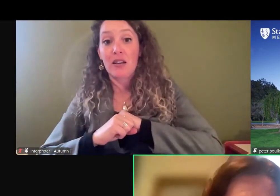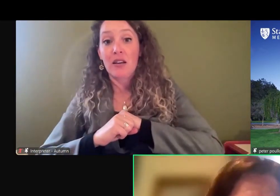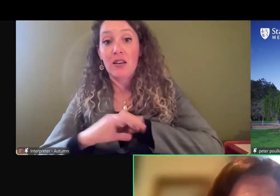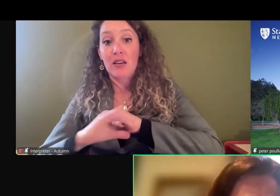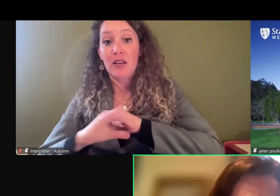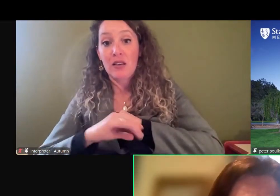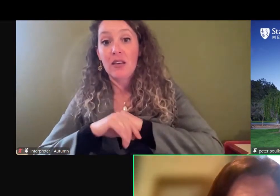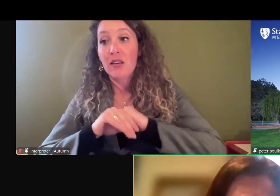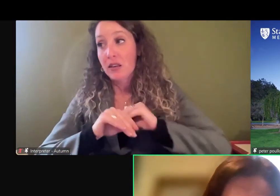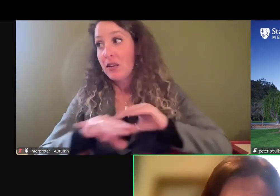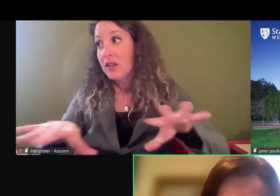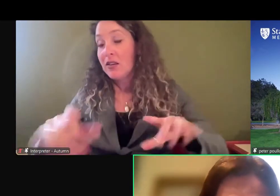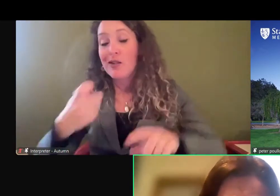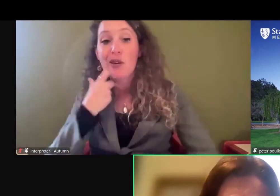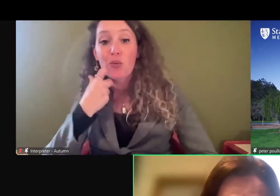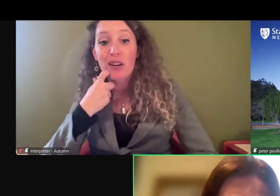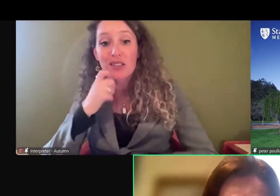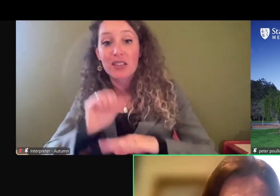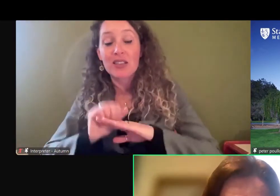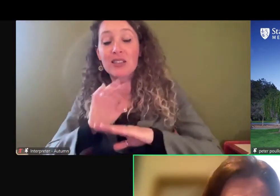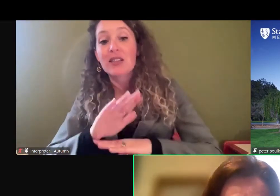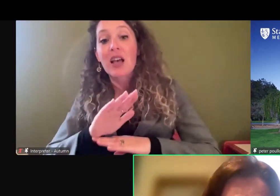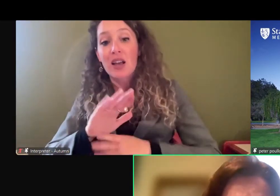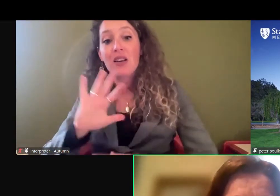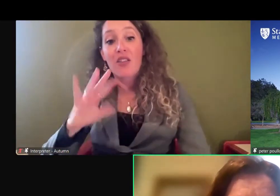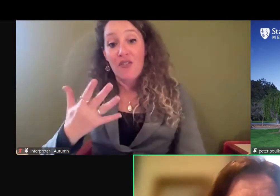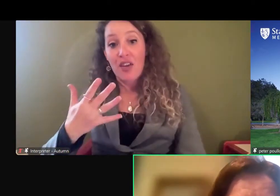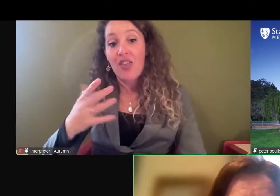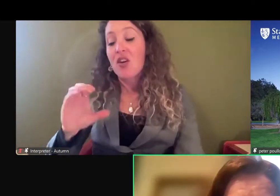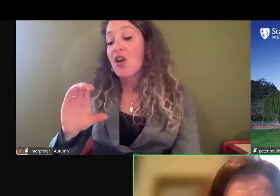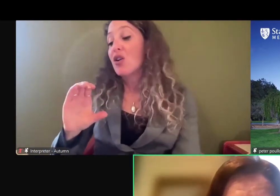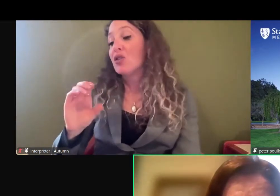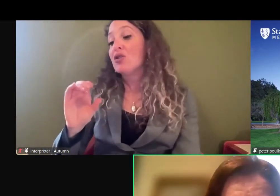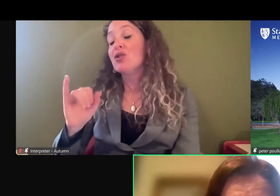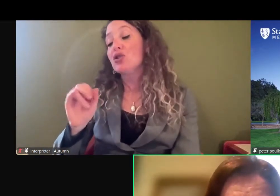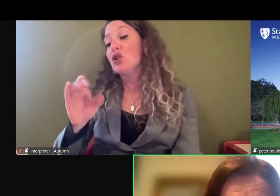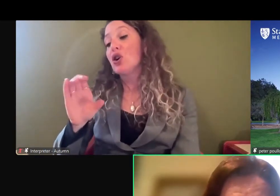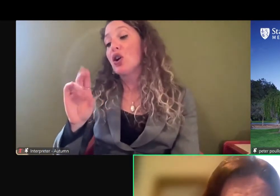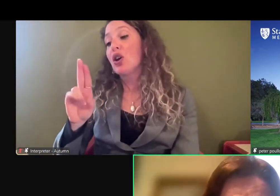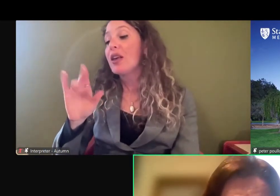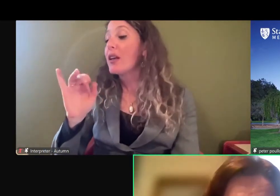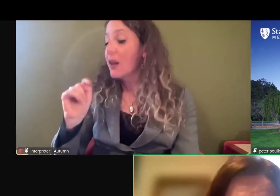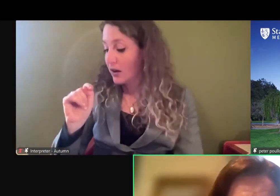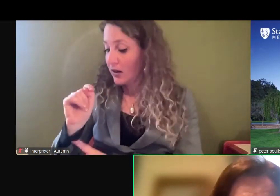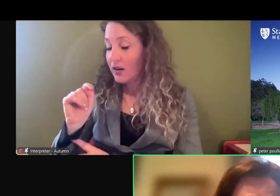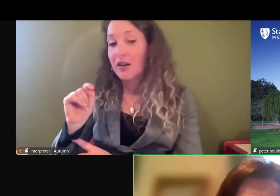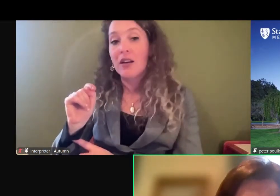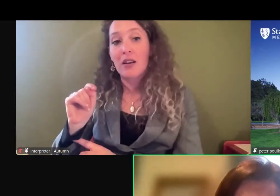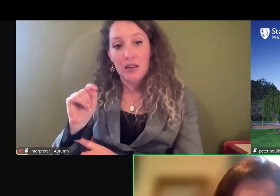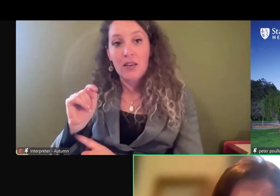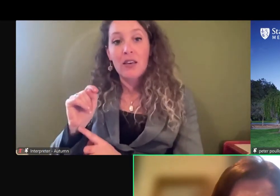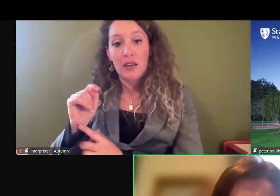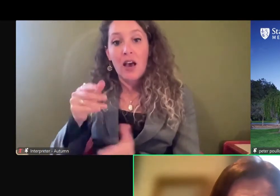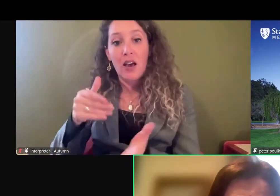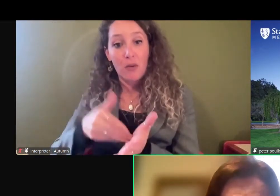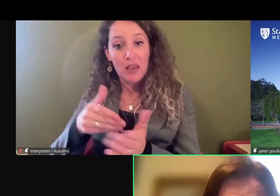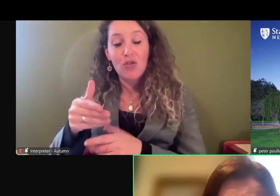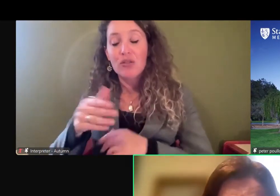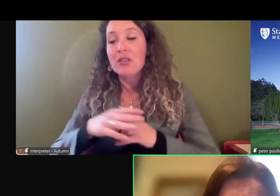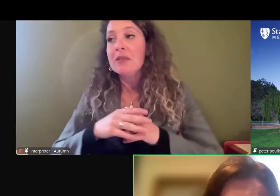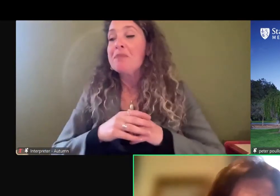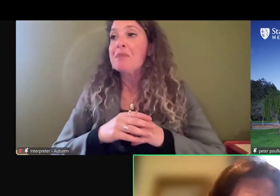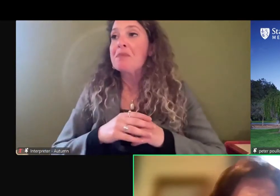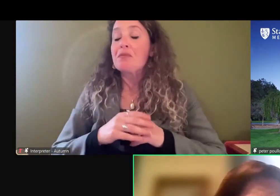we recently submitted to the Fifth Circuit Court of Appeals. So these are just really strong